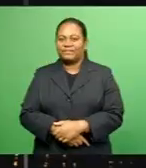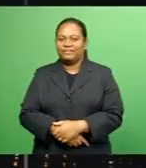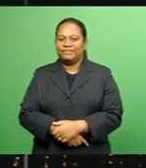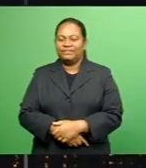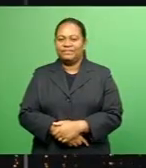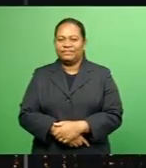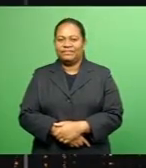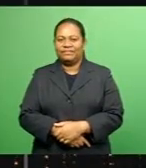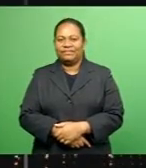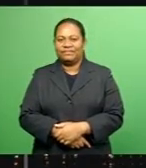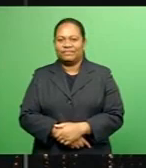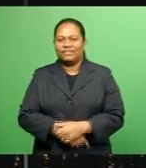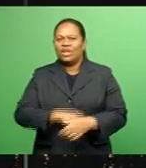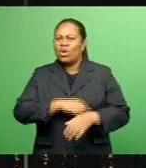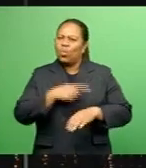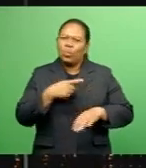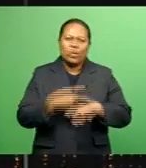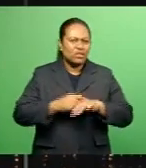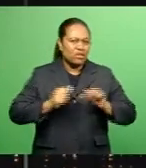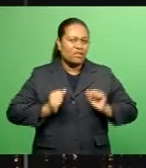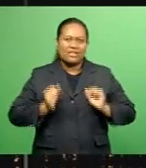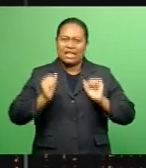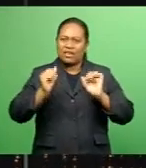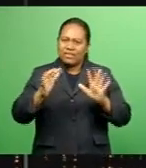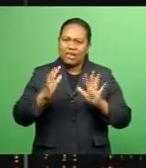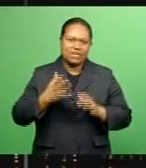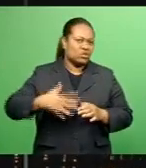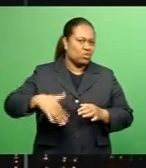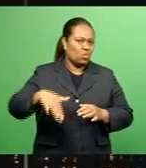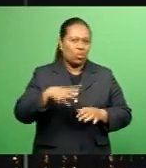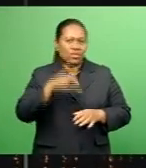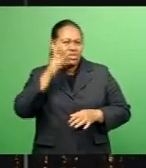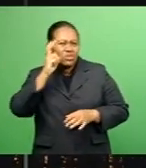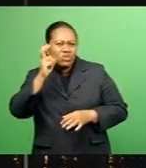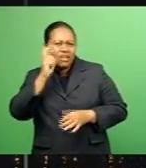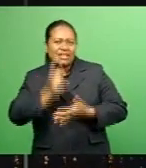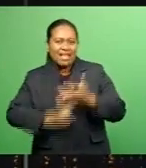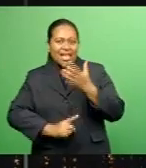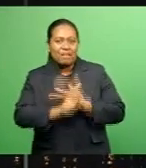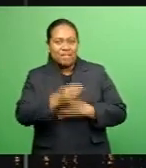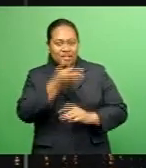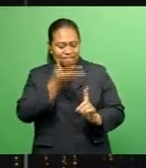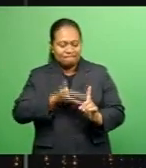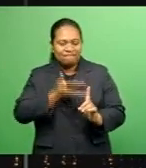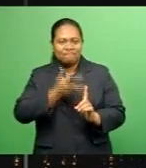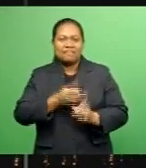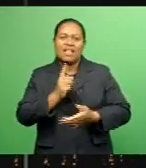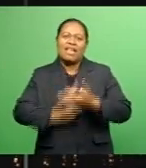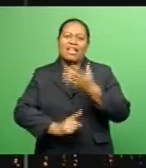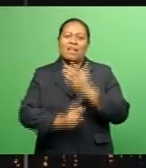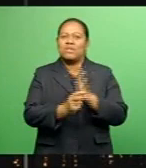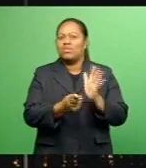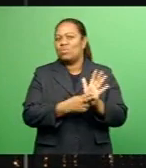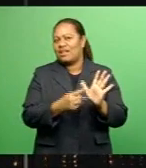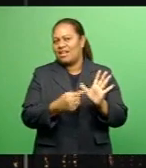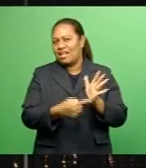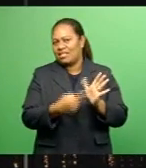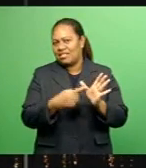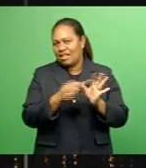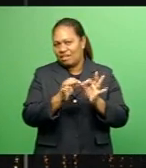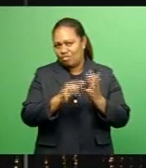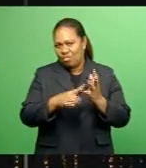Sports. Weeks of sacrifice and training has paid off for young Netani Kepa of Natamboa High School after breaking